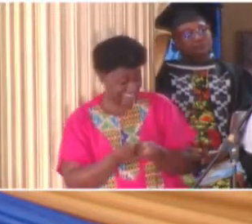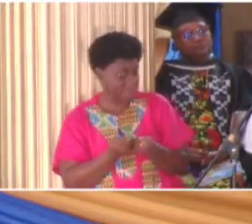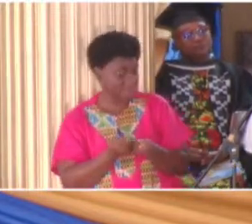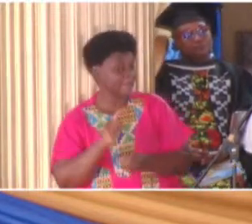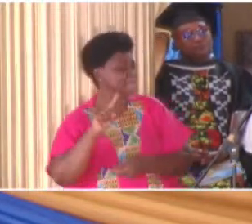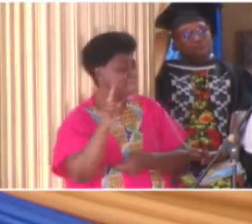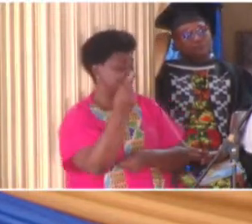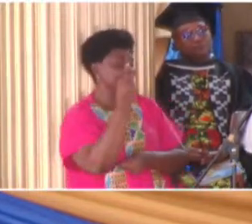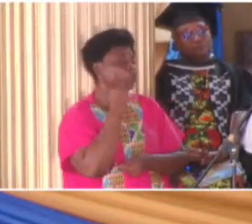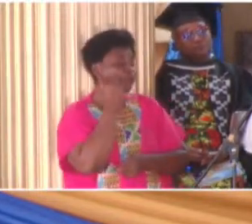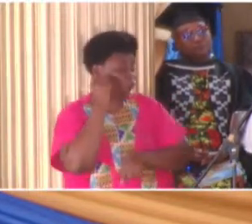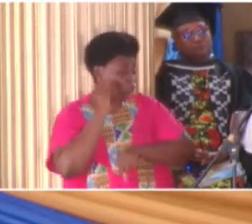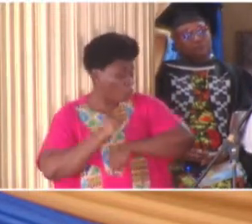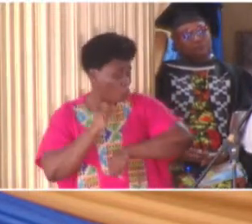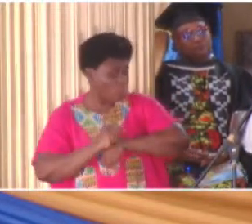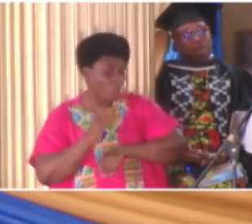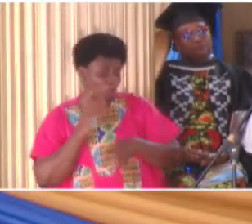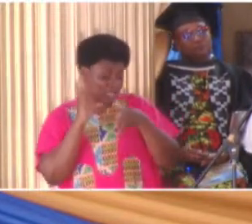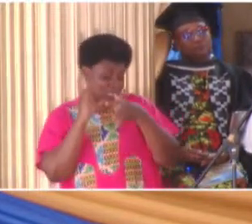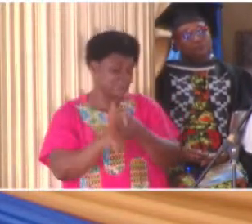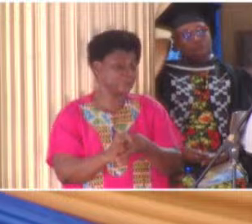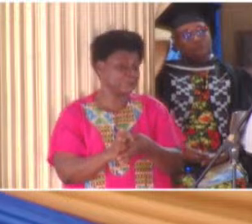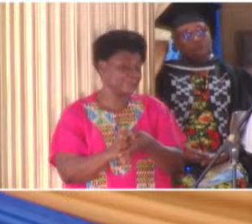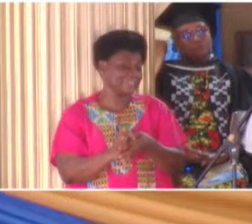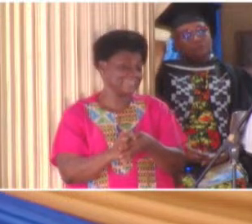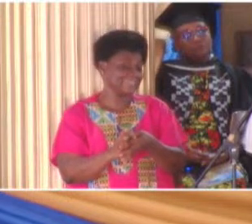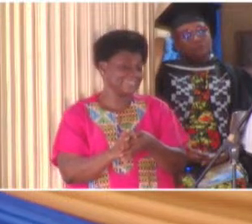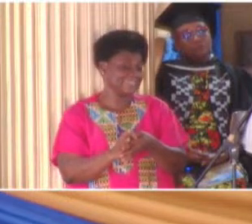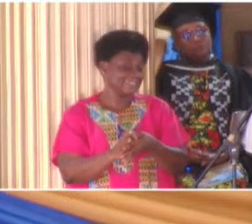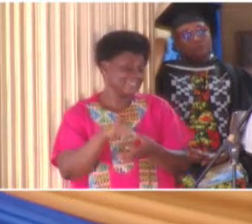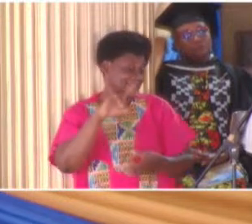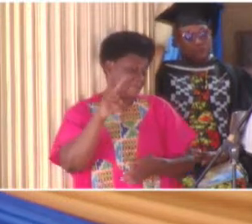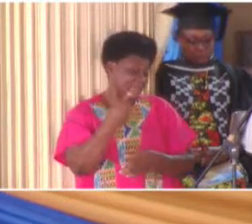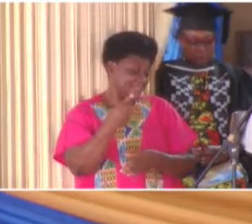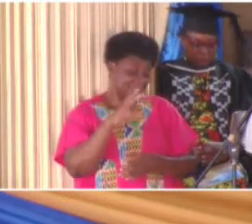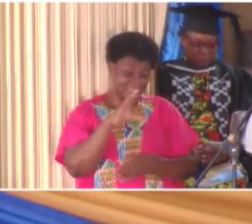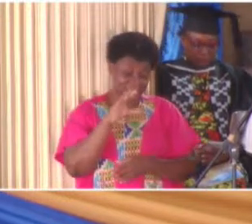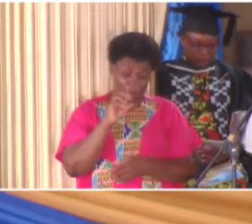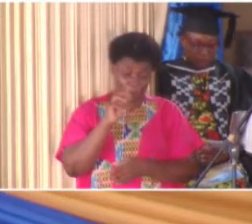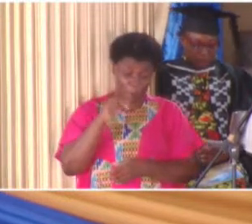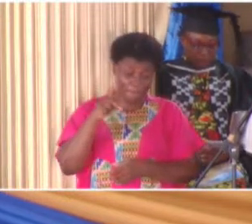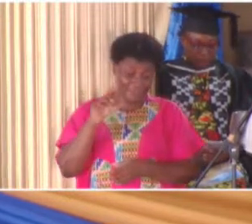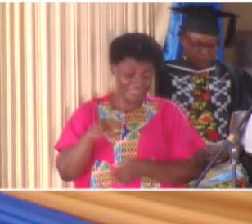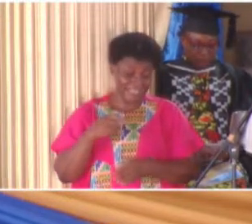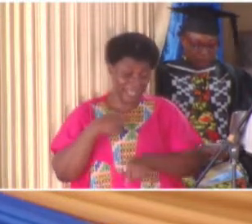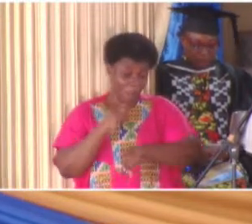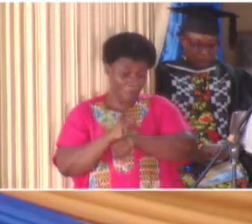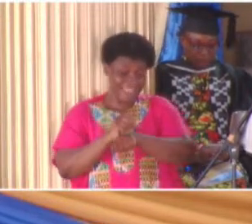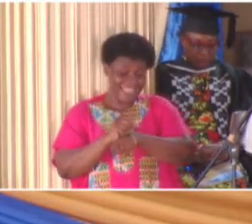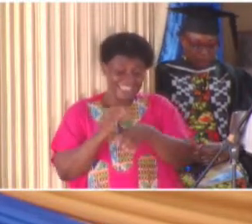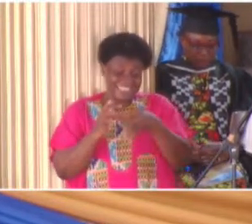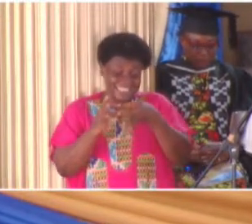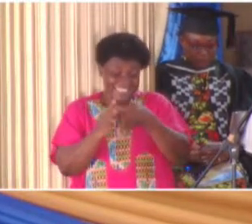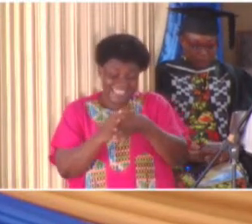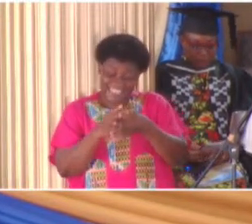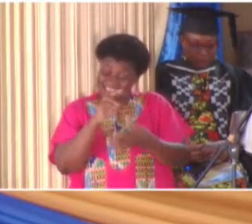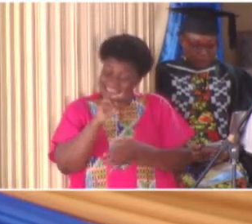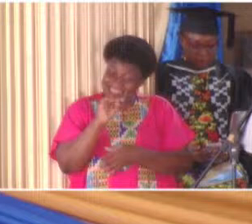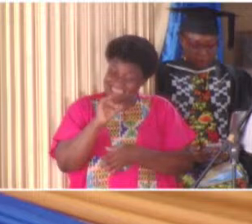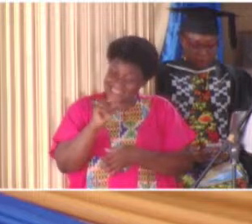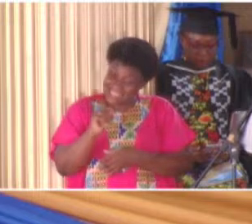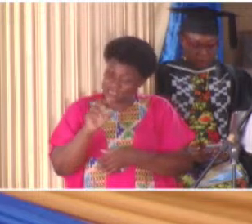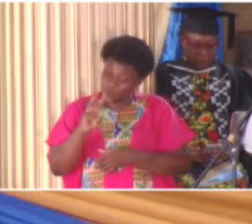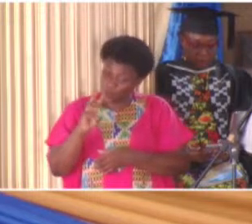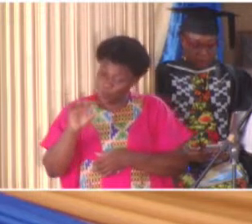first assignment when I joined the first company I worked with, a networking company, an